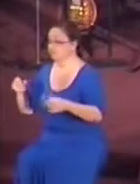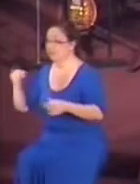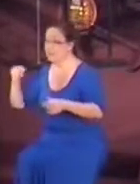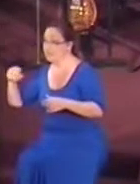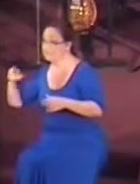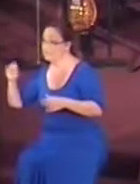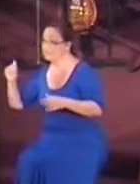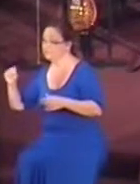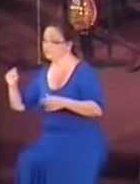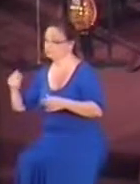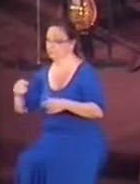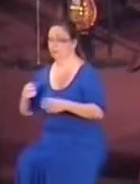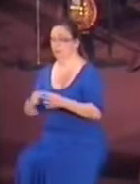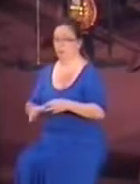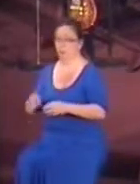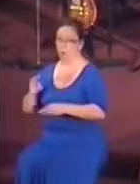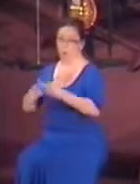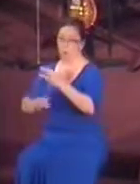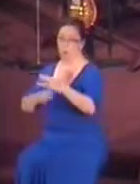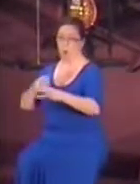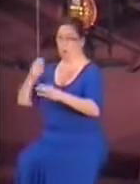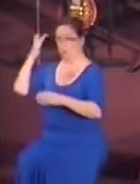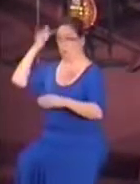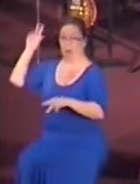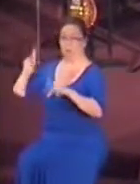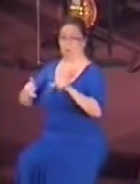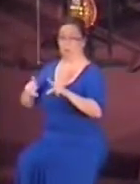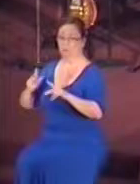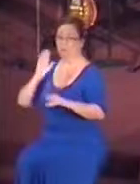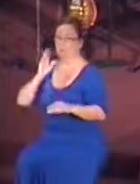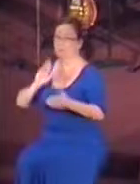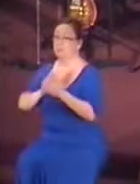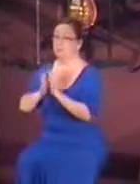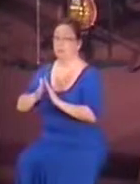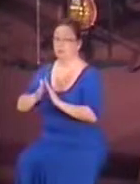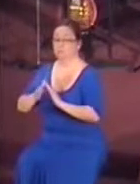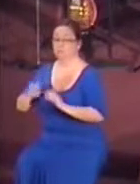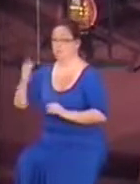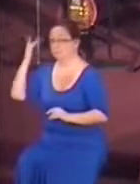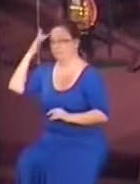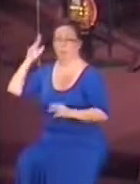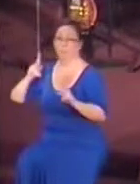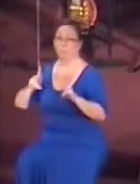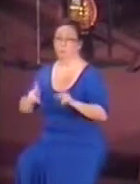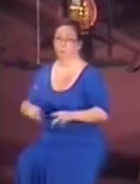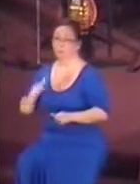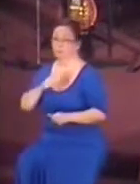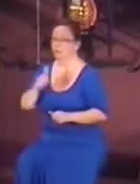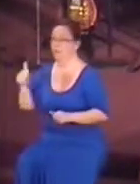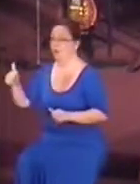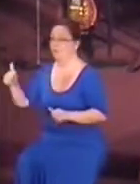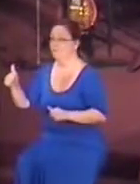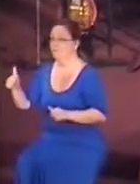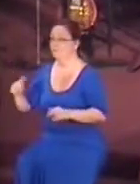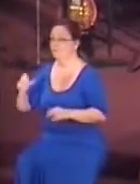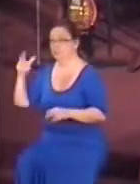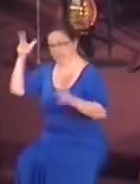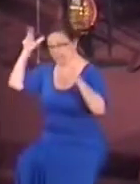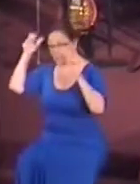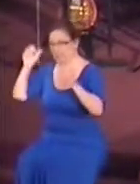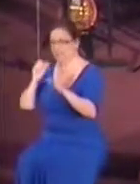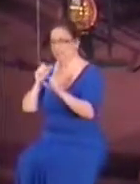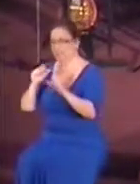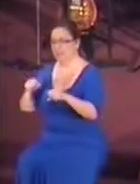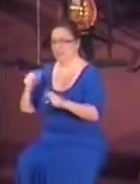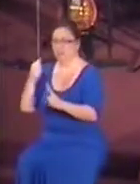intellectual elites of the world, you'll finally be a rational, intelligent person. And if Satan can trick you into being lazy,